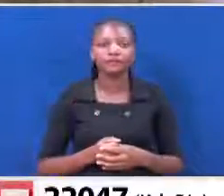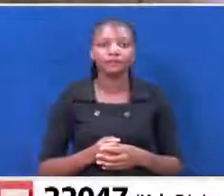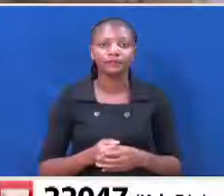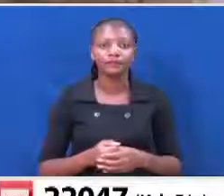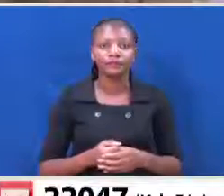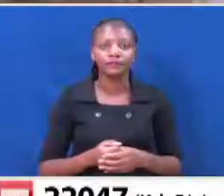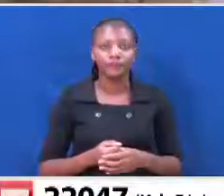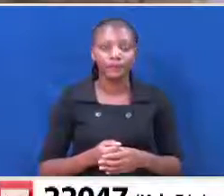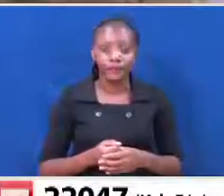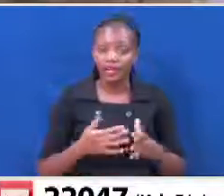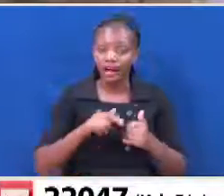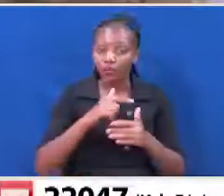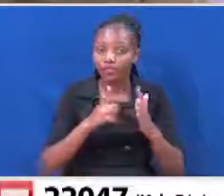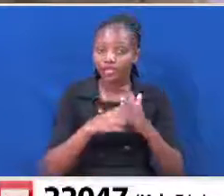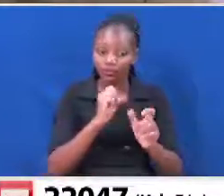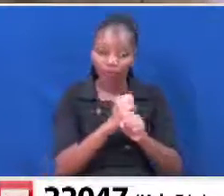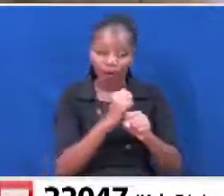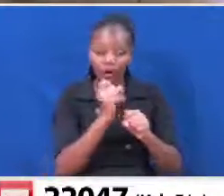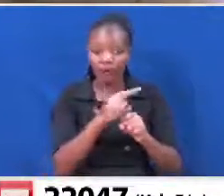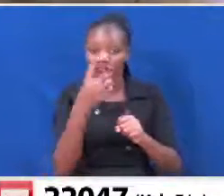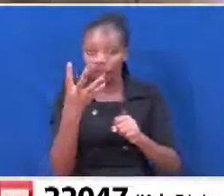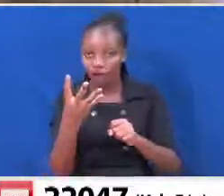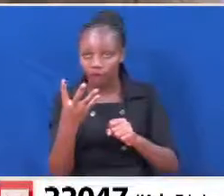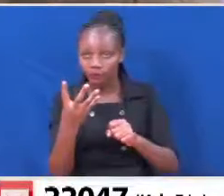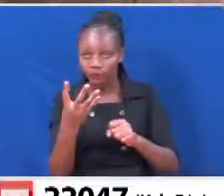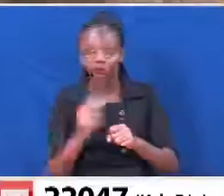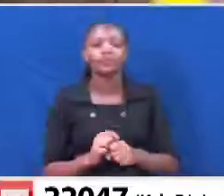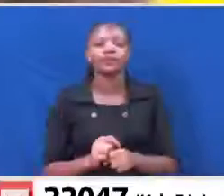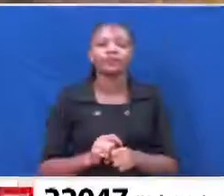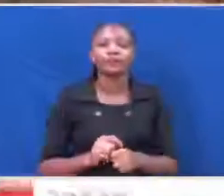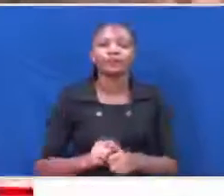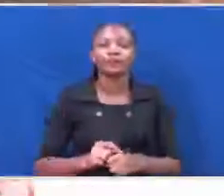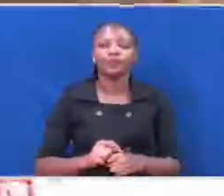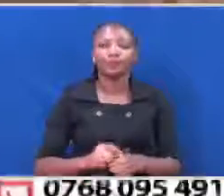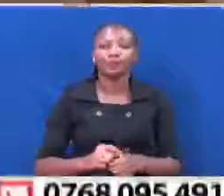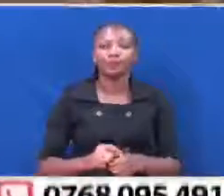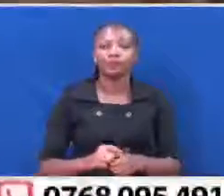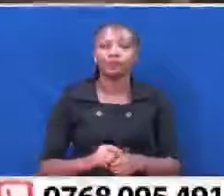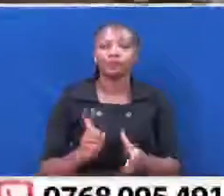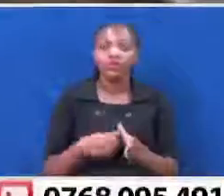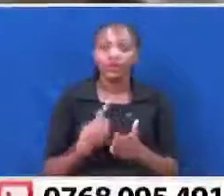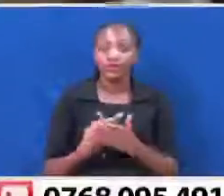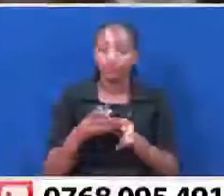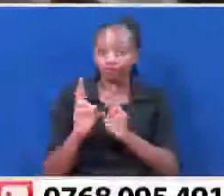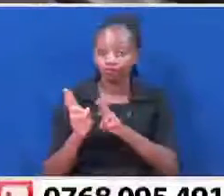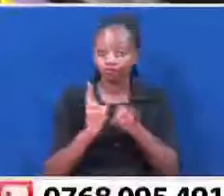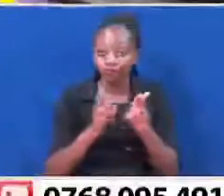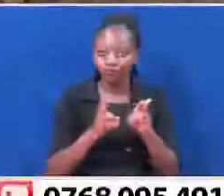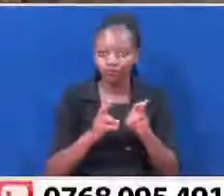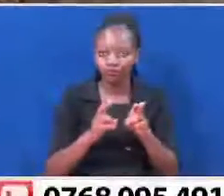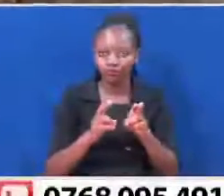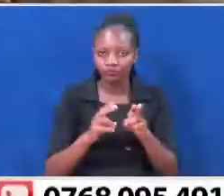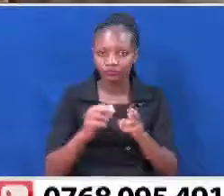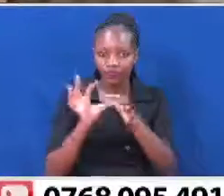mwezi wa 4. Kwanza mwezi wa 3 tulika, mwezi wa 4 ndio tulianza kutengeneza mask. Ilikuwa kama watu wanachapwa.